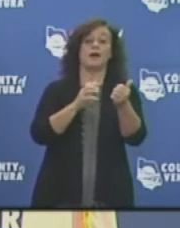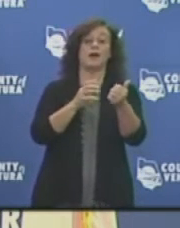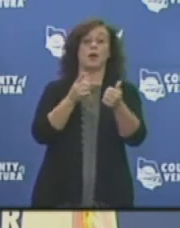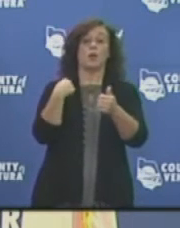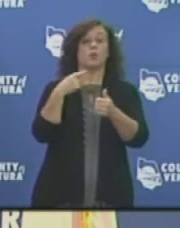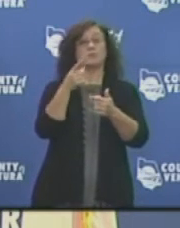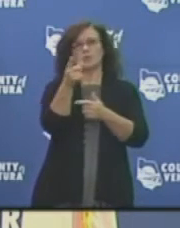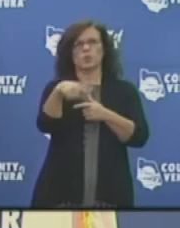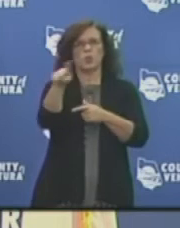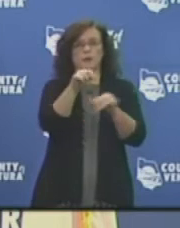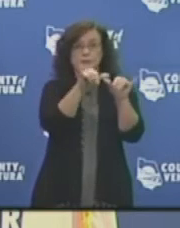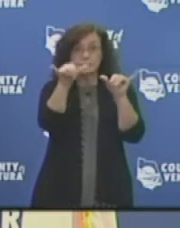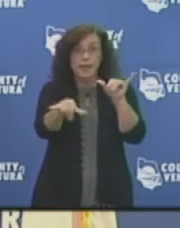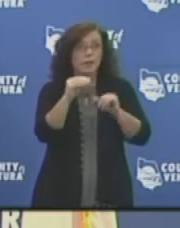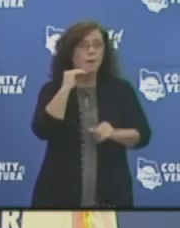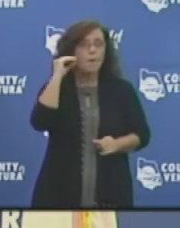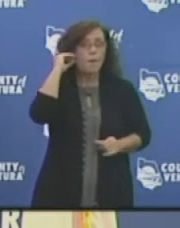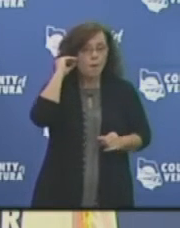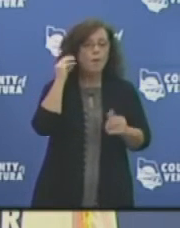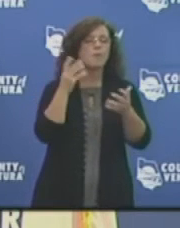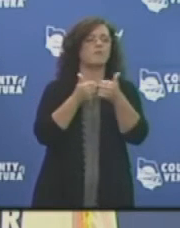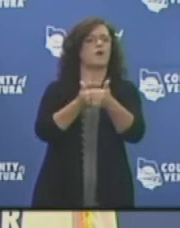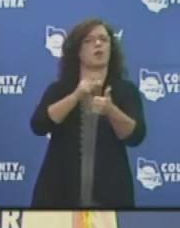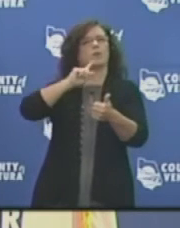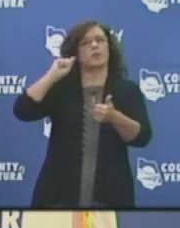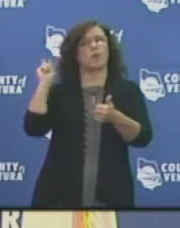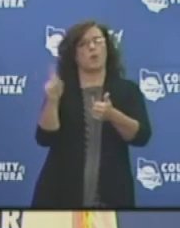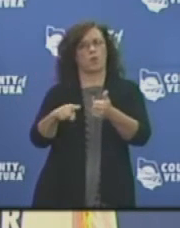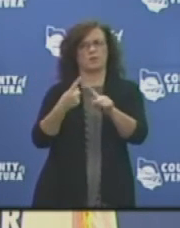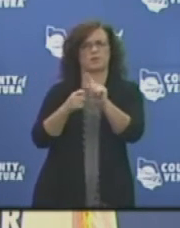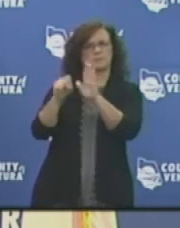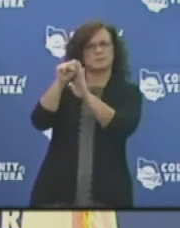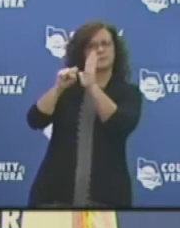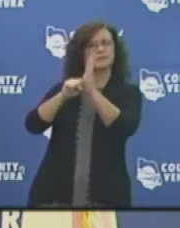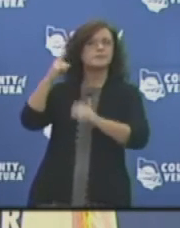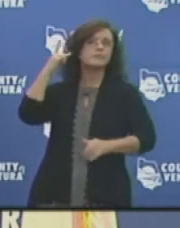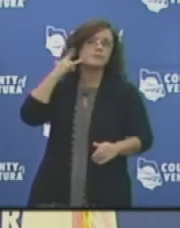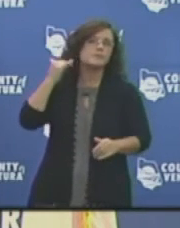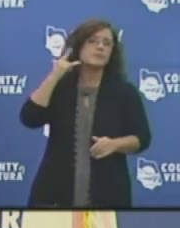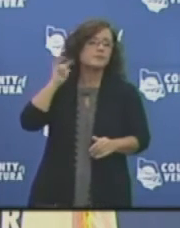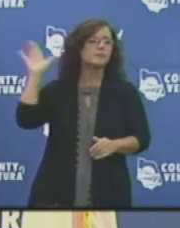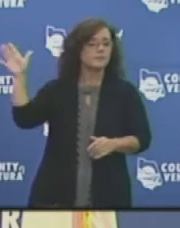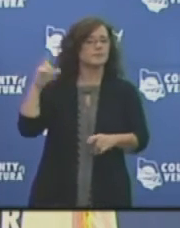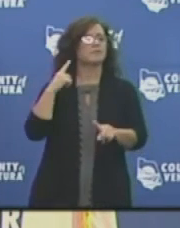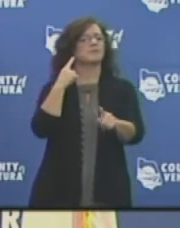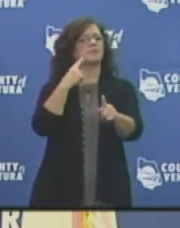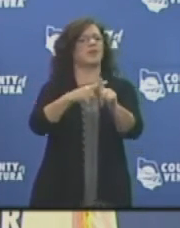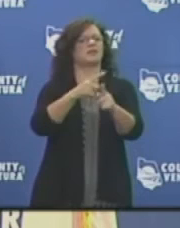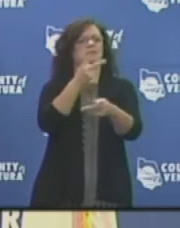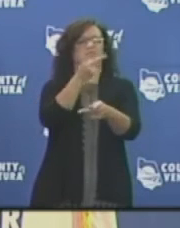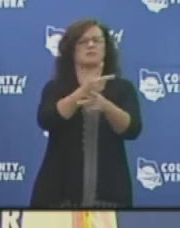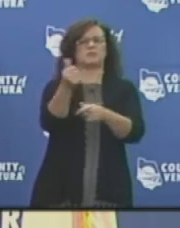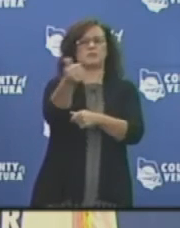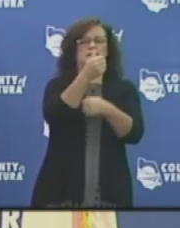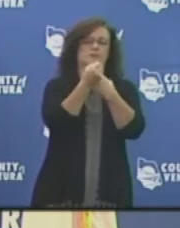Health Order, and making sure that we just stay healthy in these unprecedented times.